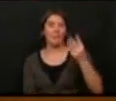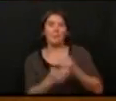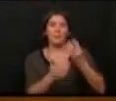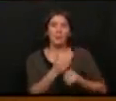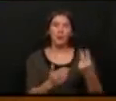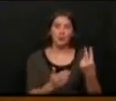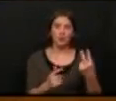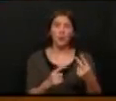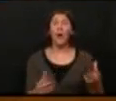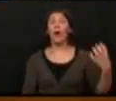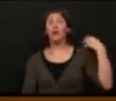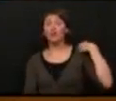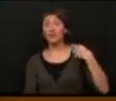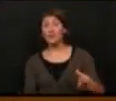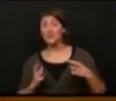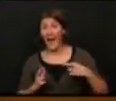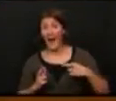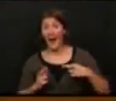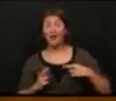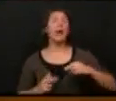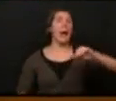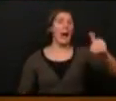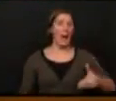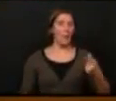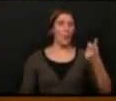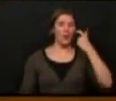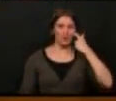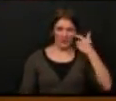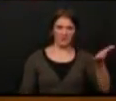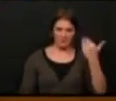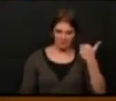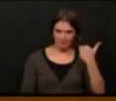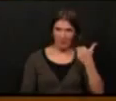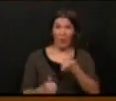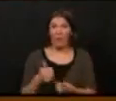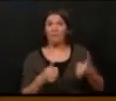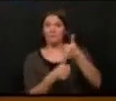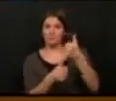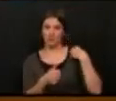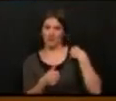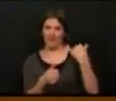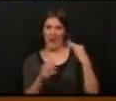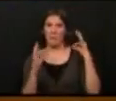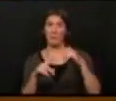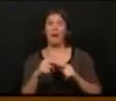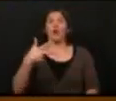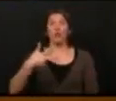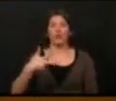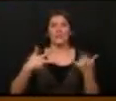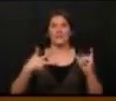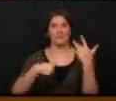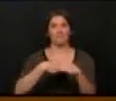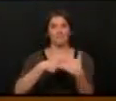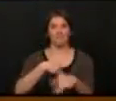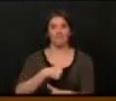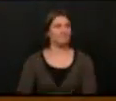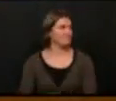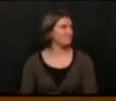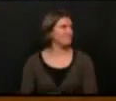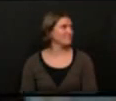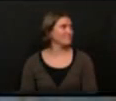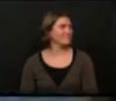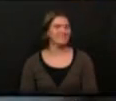course. And then we hired one in the academy now, which was the chief's replacement, which leaves us a shortage of three. Tell us how